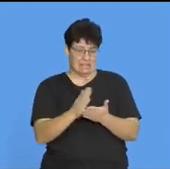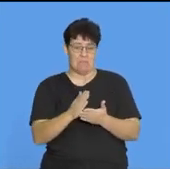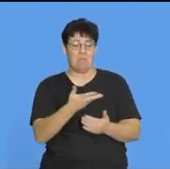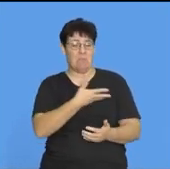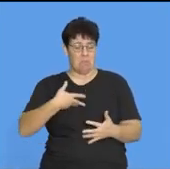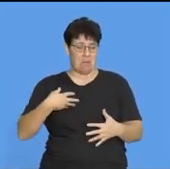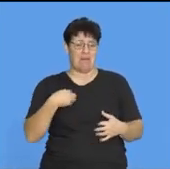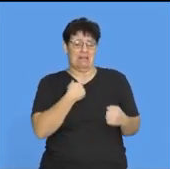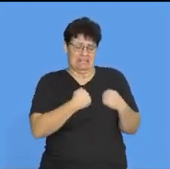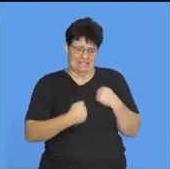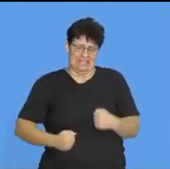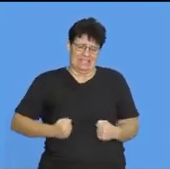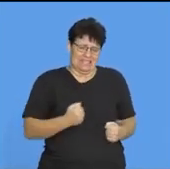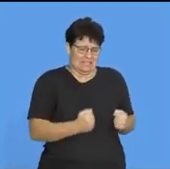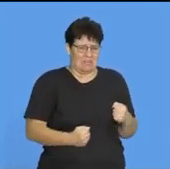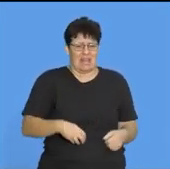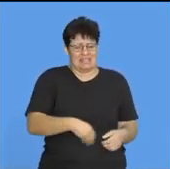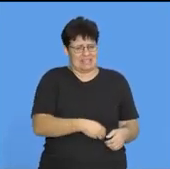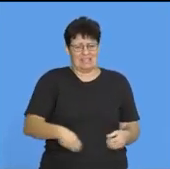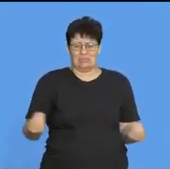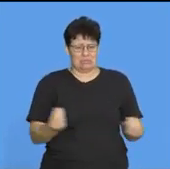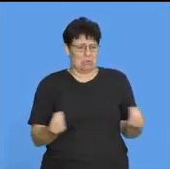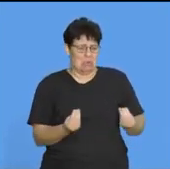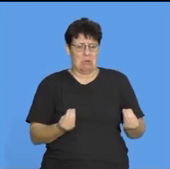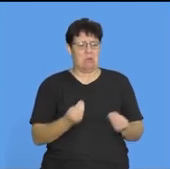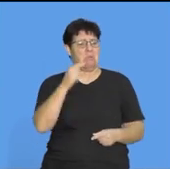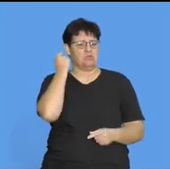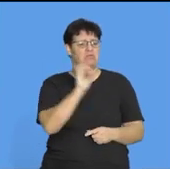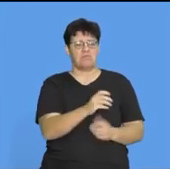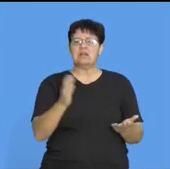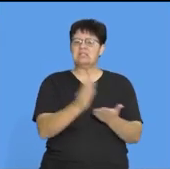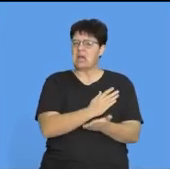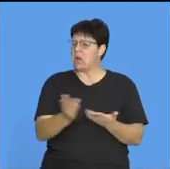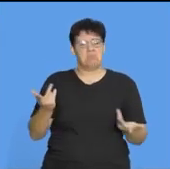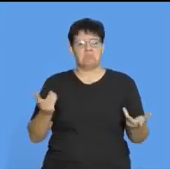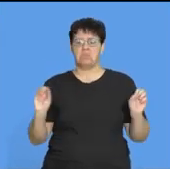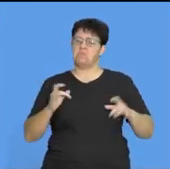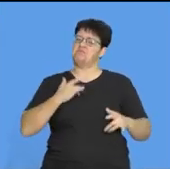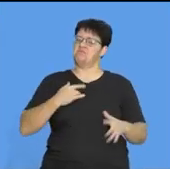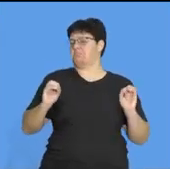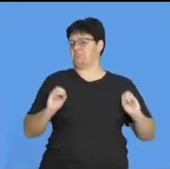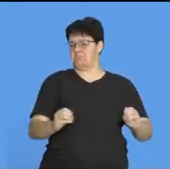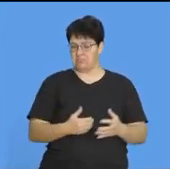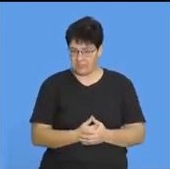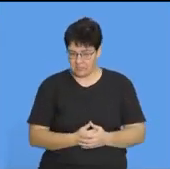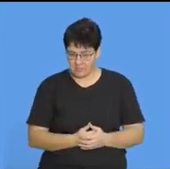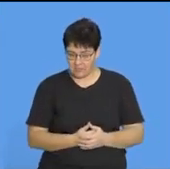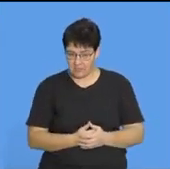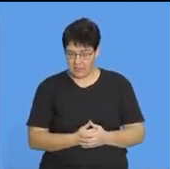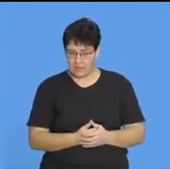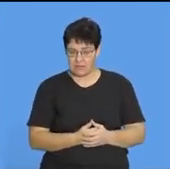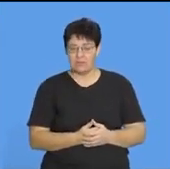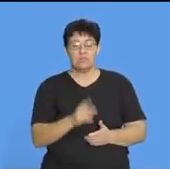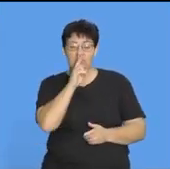menstruation, while others have little to no side effects or discomfort. So you would see that towards the end